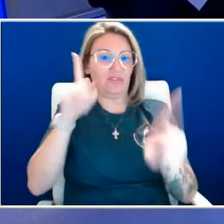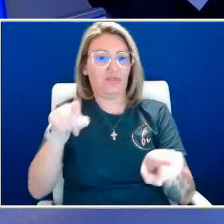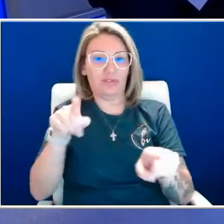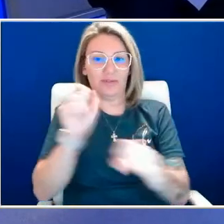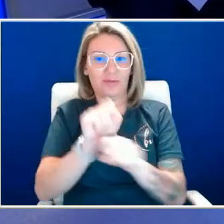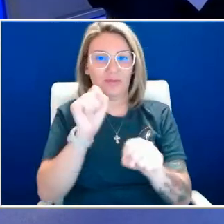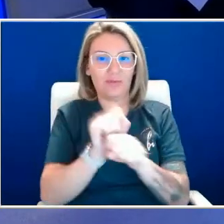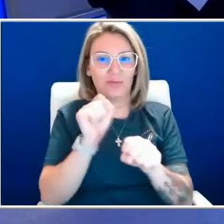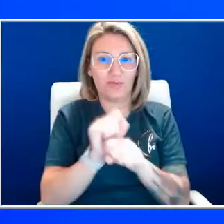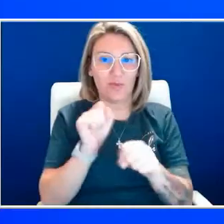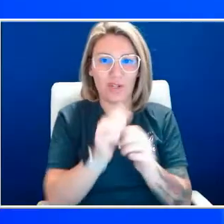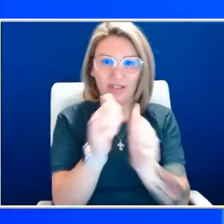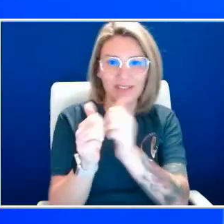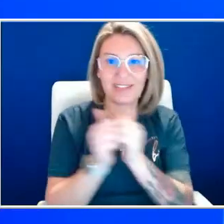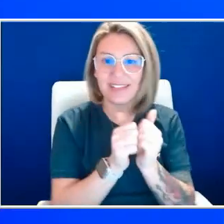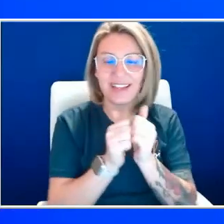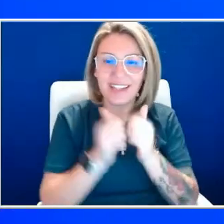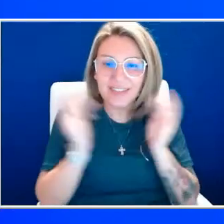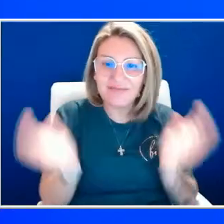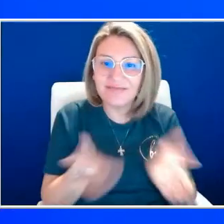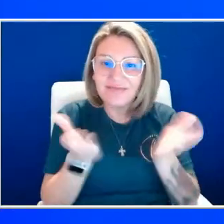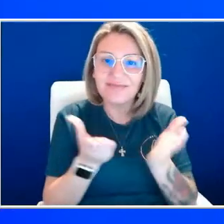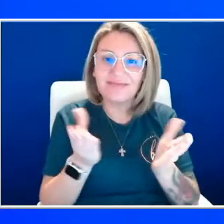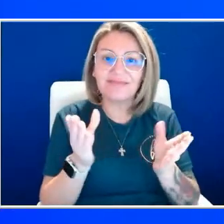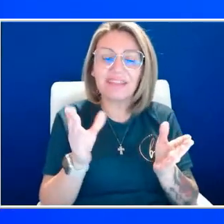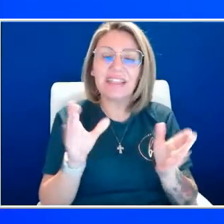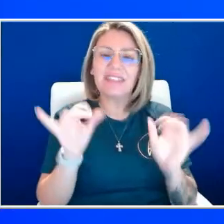really push towards the same goal.